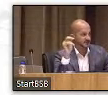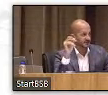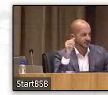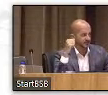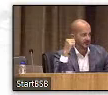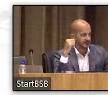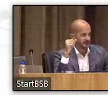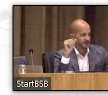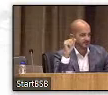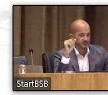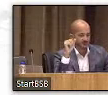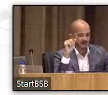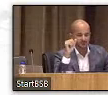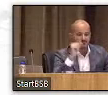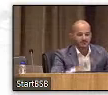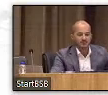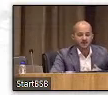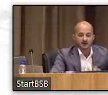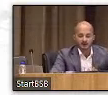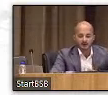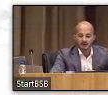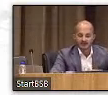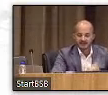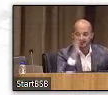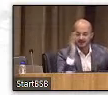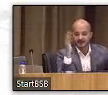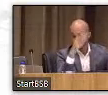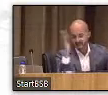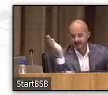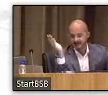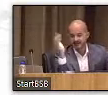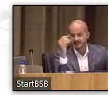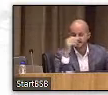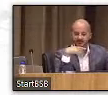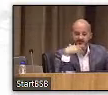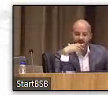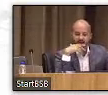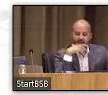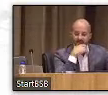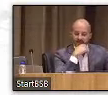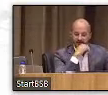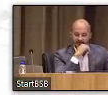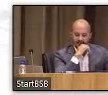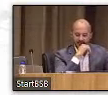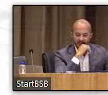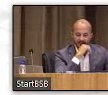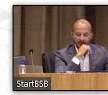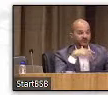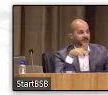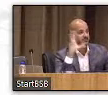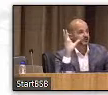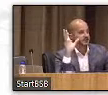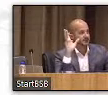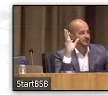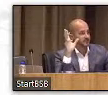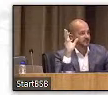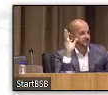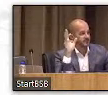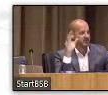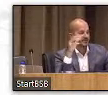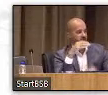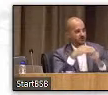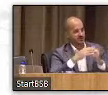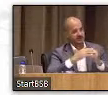that we were using was not able to be collected. On the right,